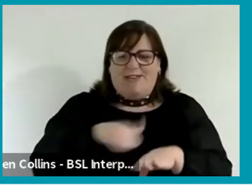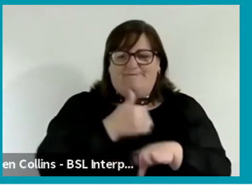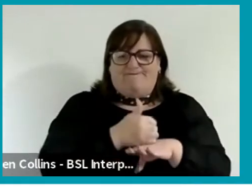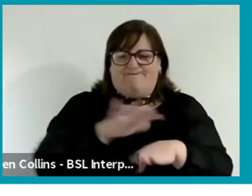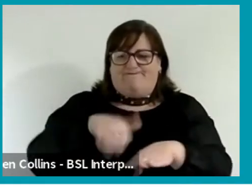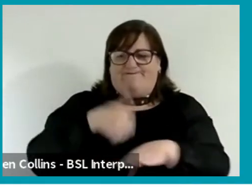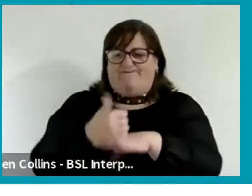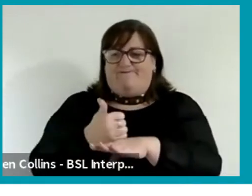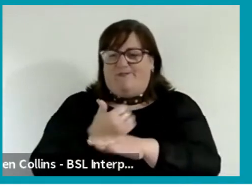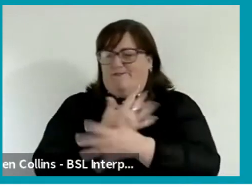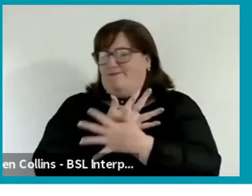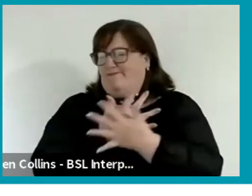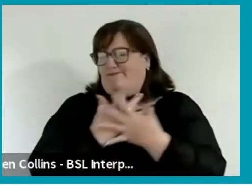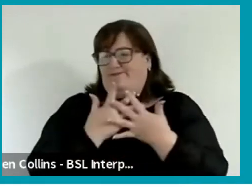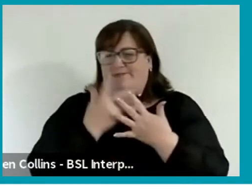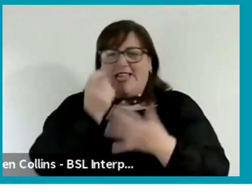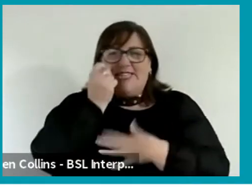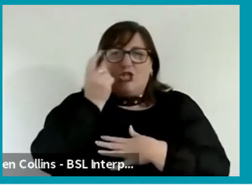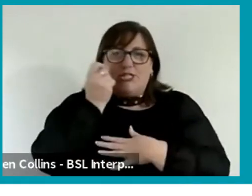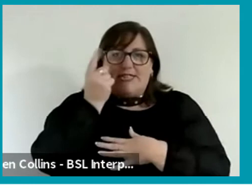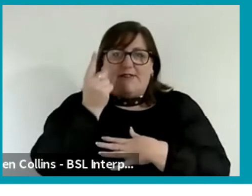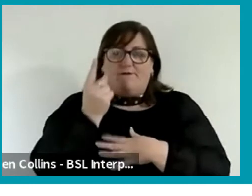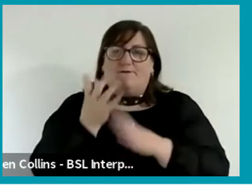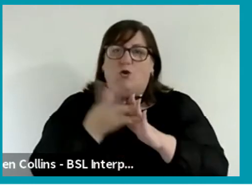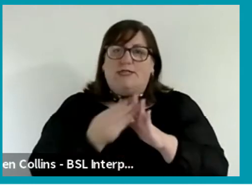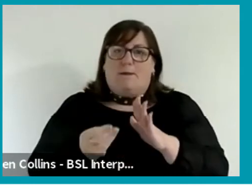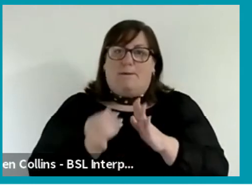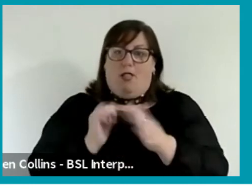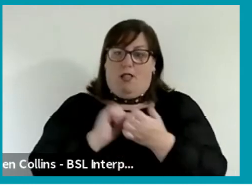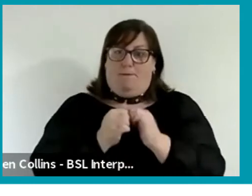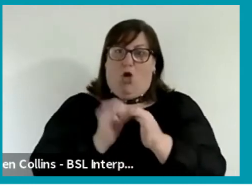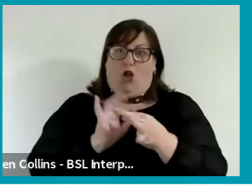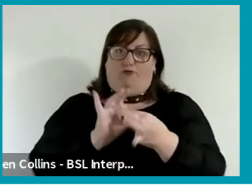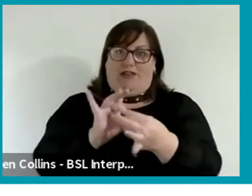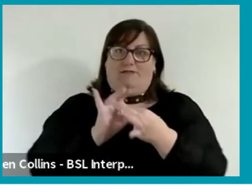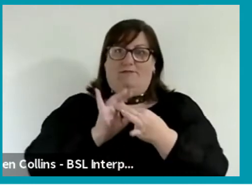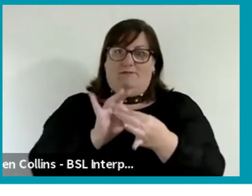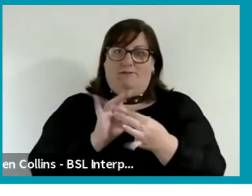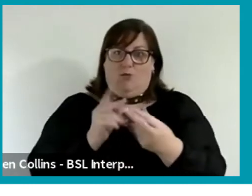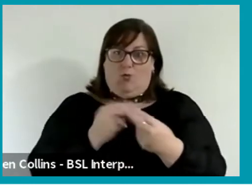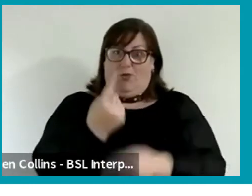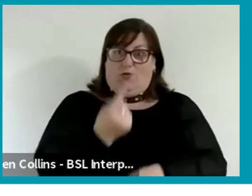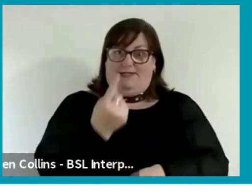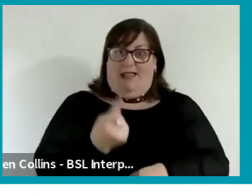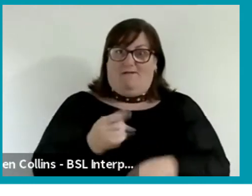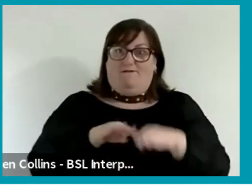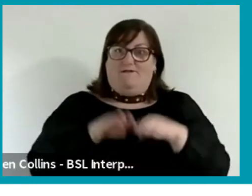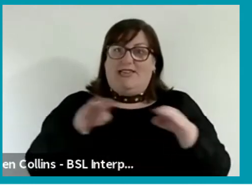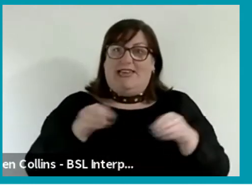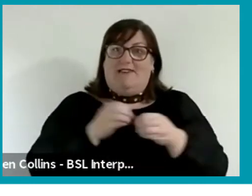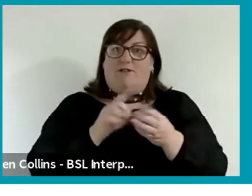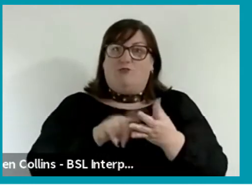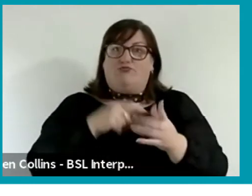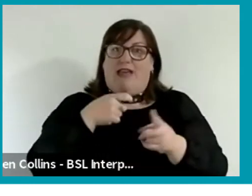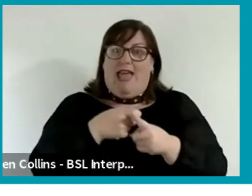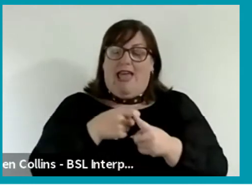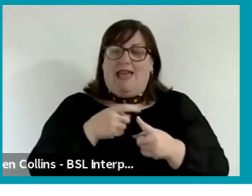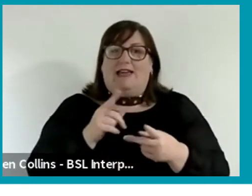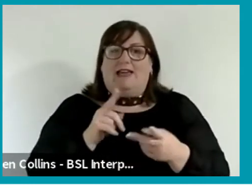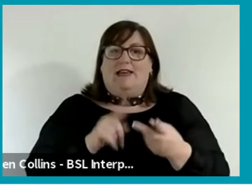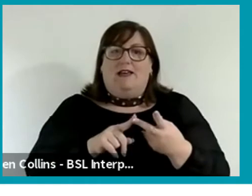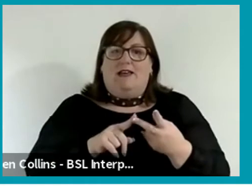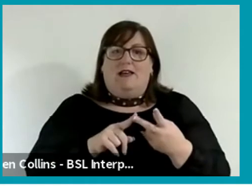which include partnering with, yourself, Evenbreak, the City Mental Health Alliance,